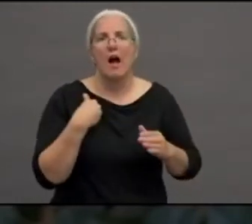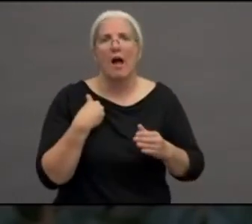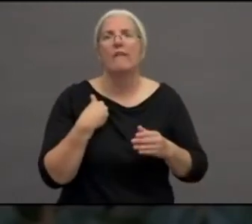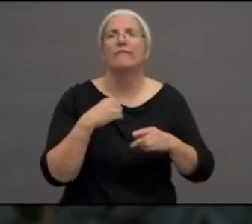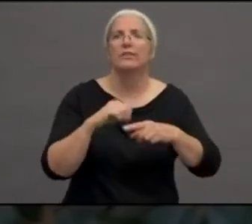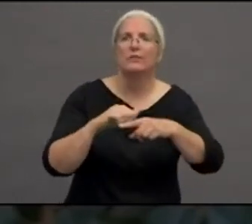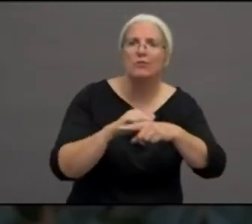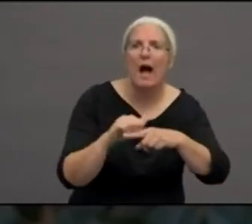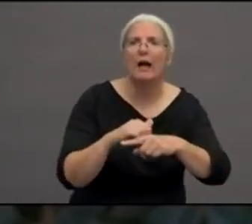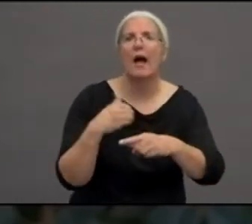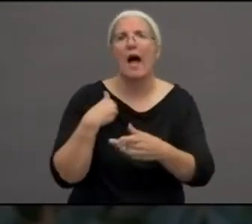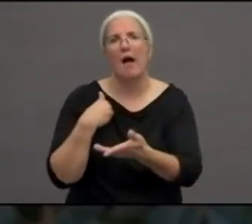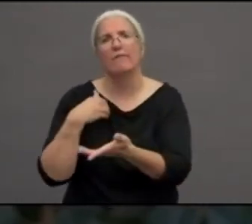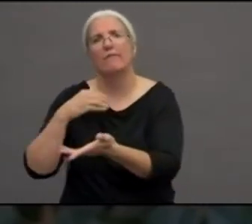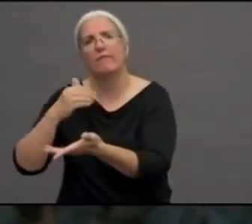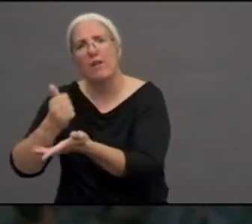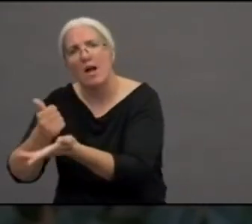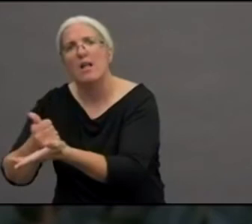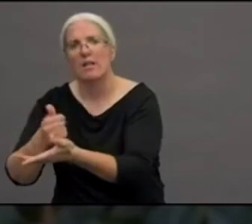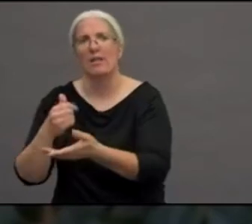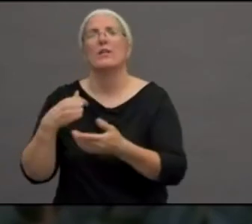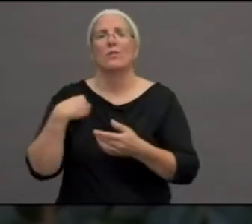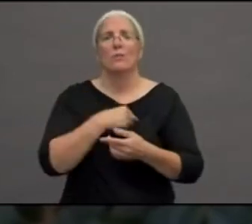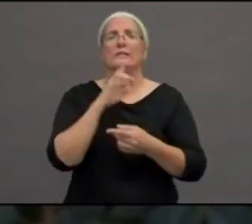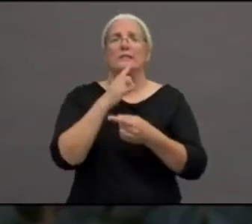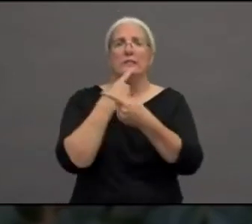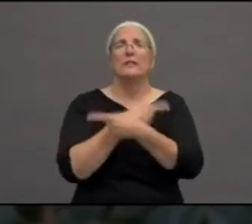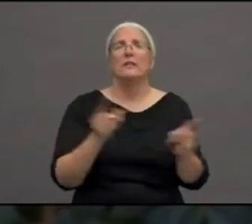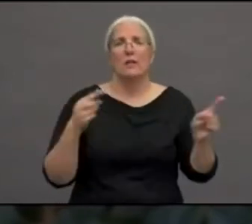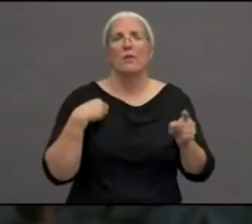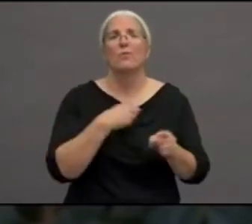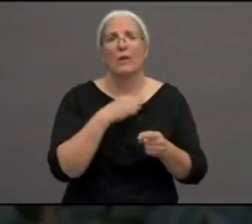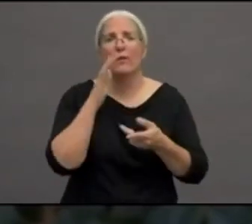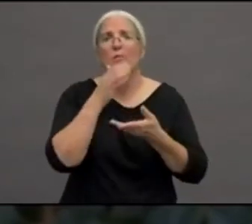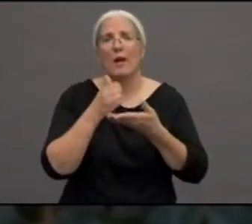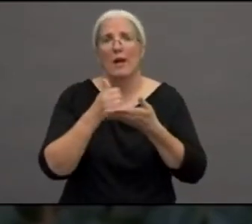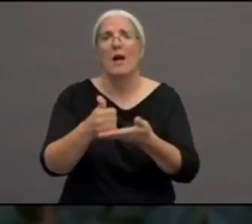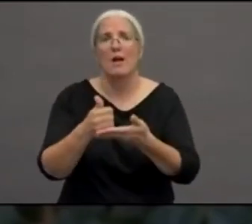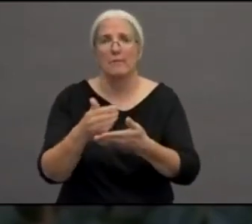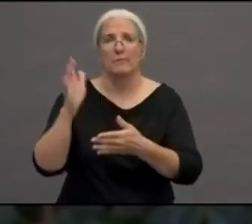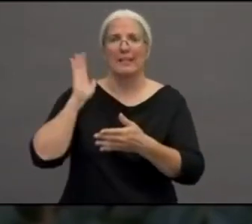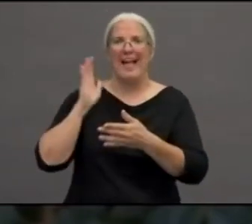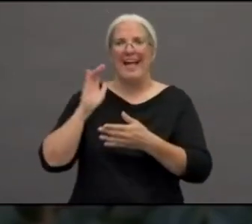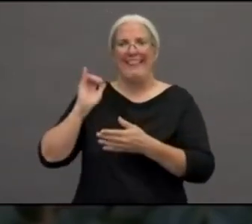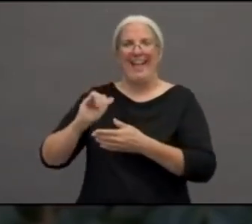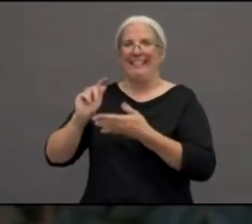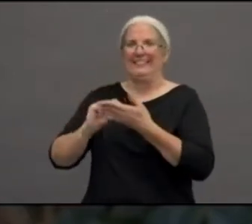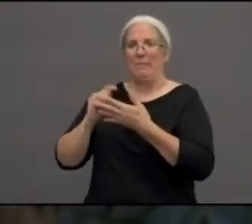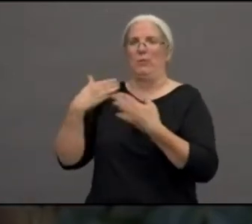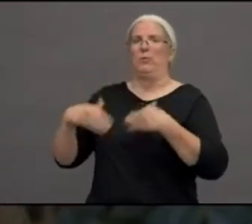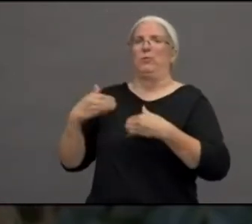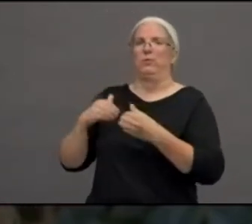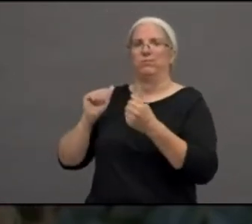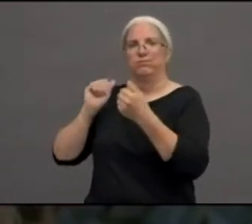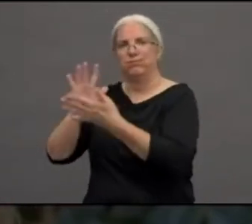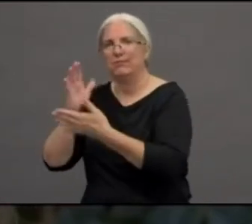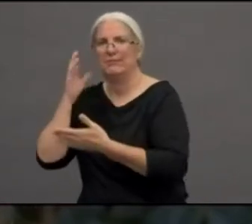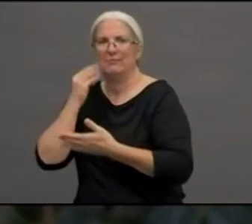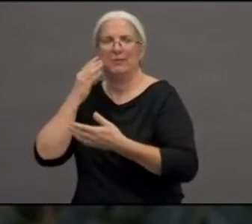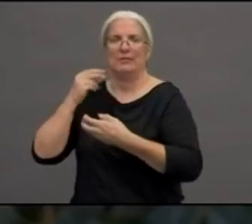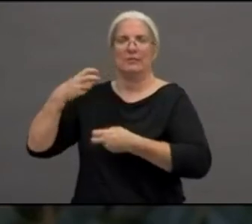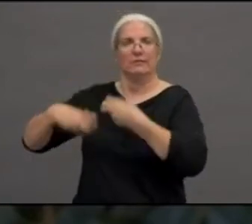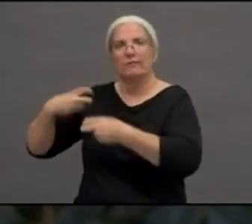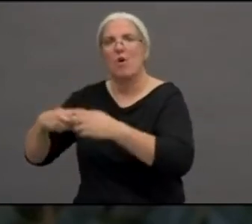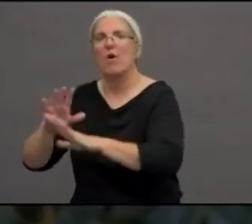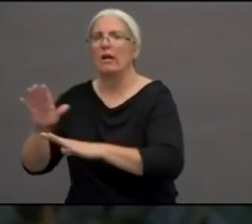you during that stressful time, and what didn't work, and what can you do different. So those are the things that I might